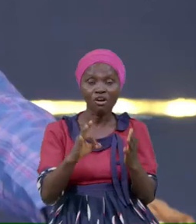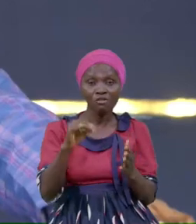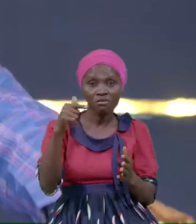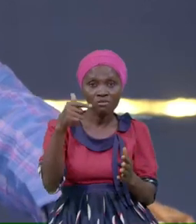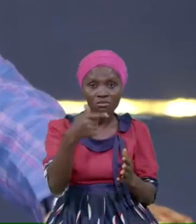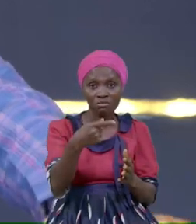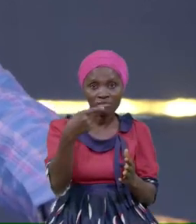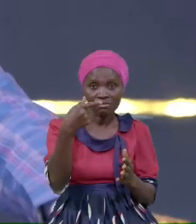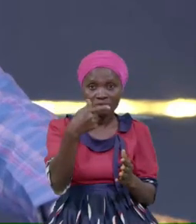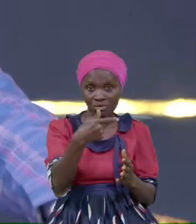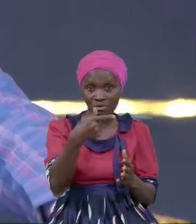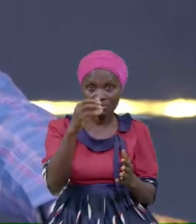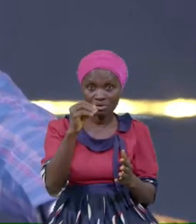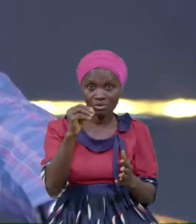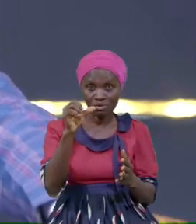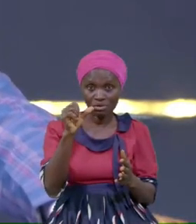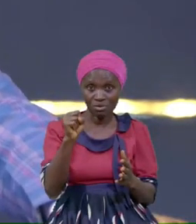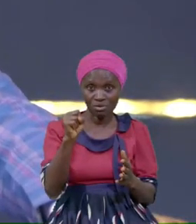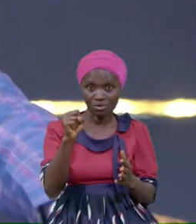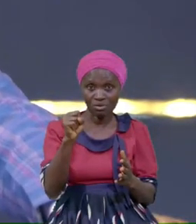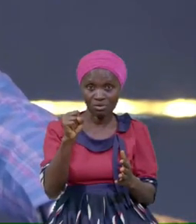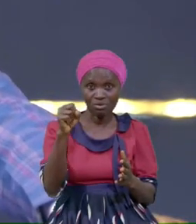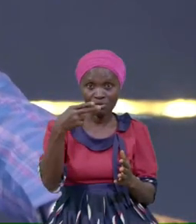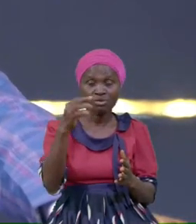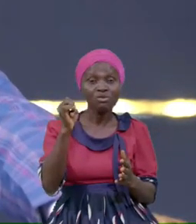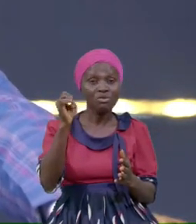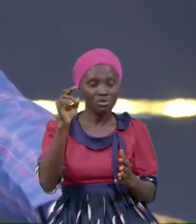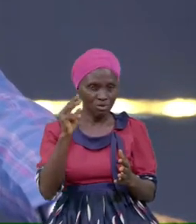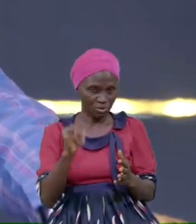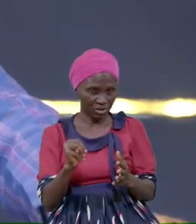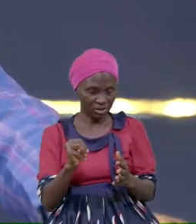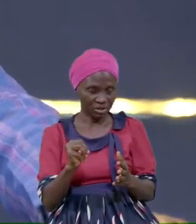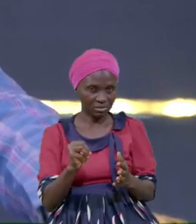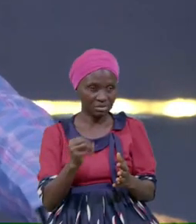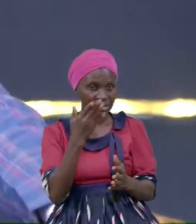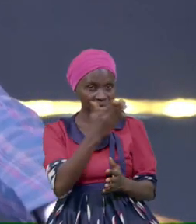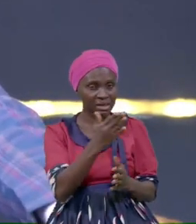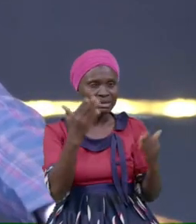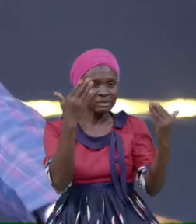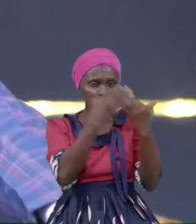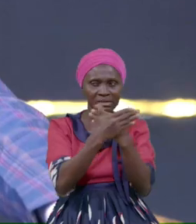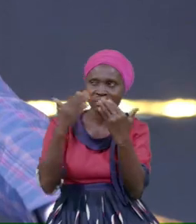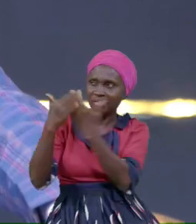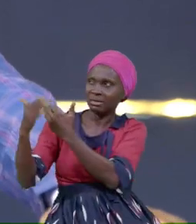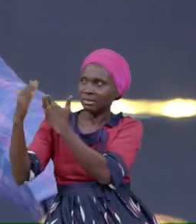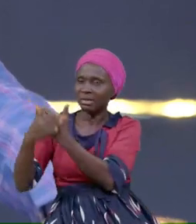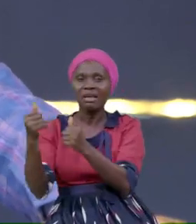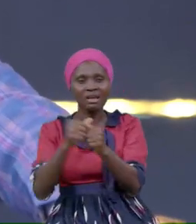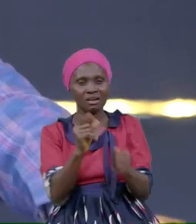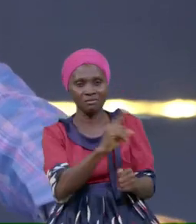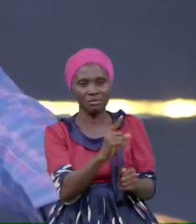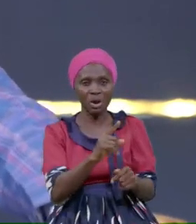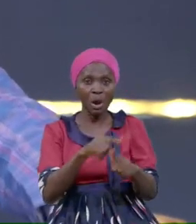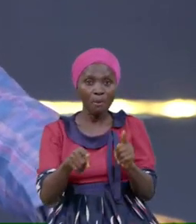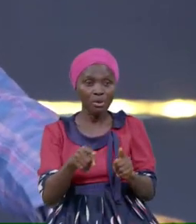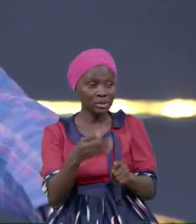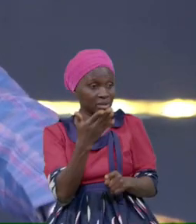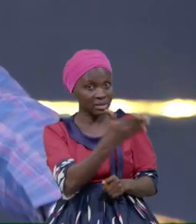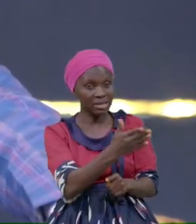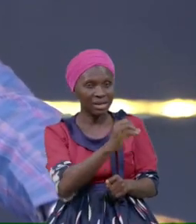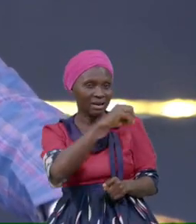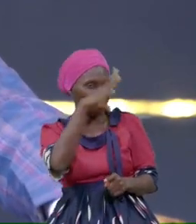everywhere. But there was light in their place because they were peculiar. When there's darkness all